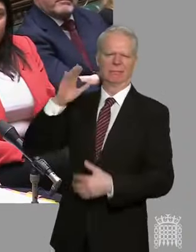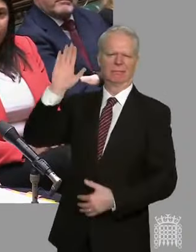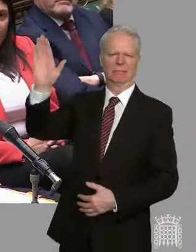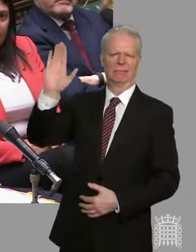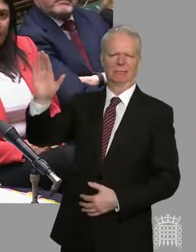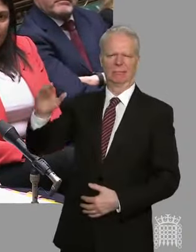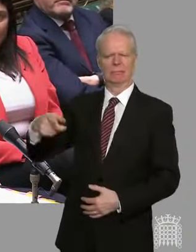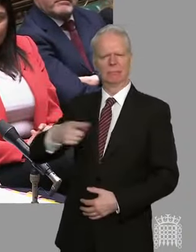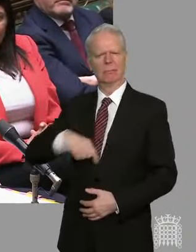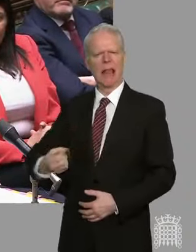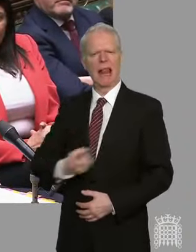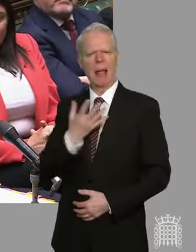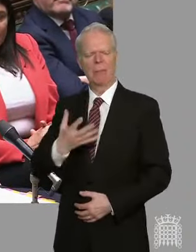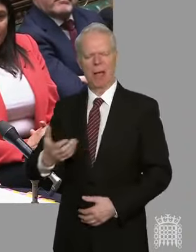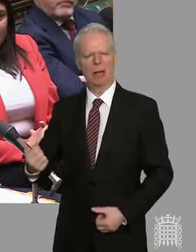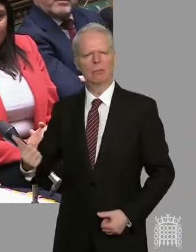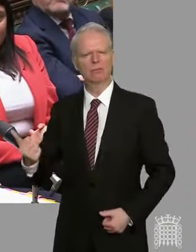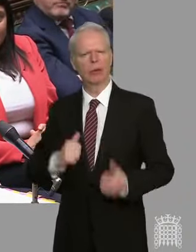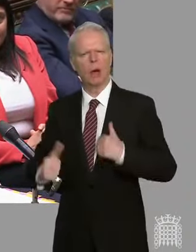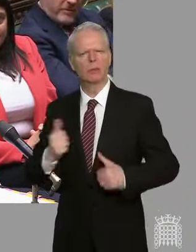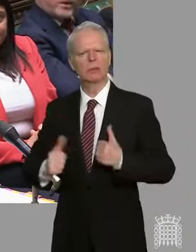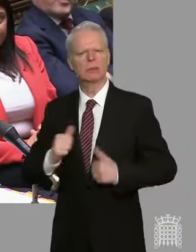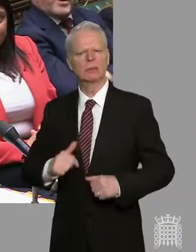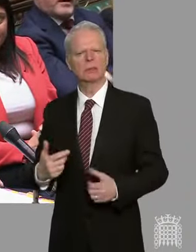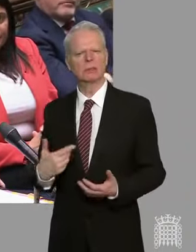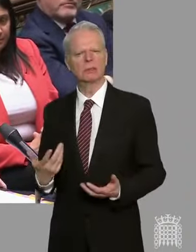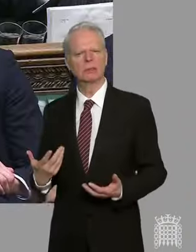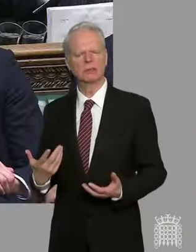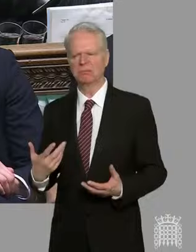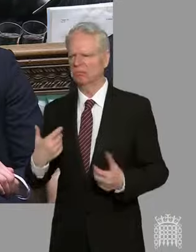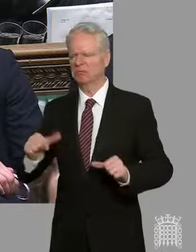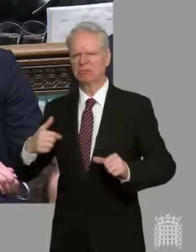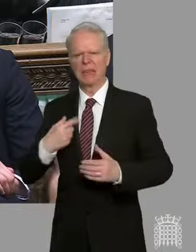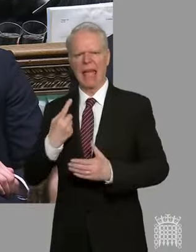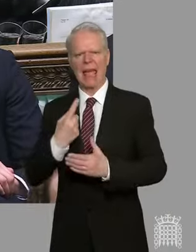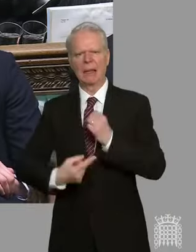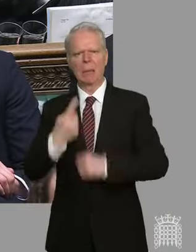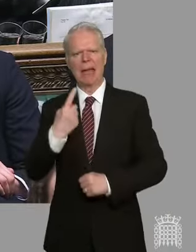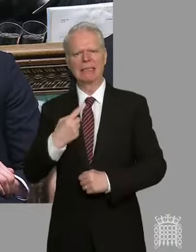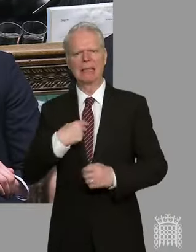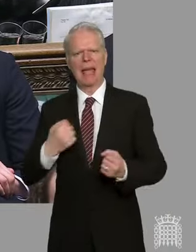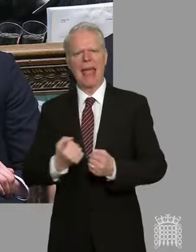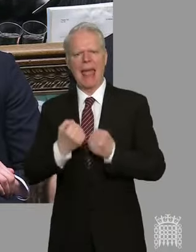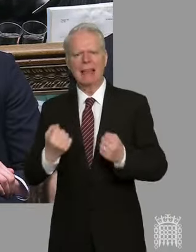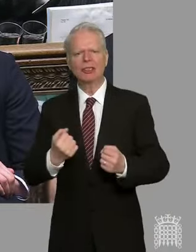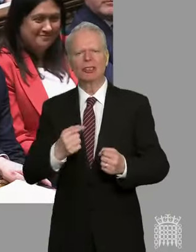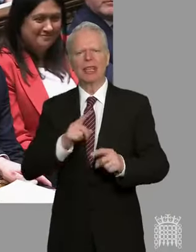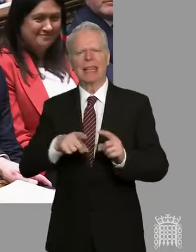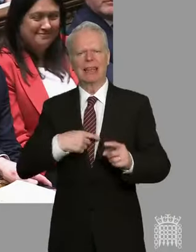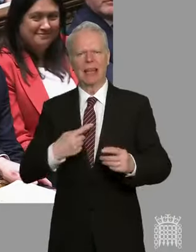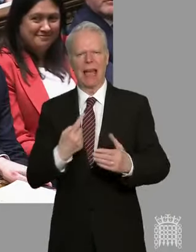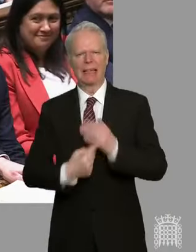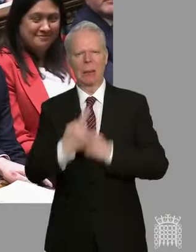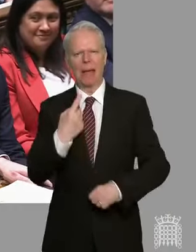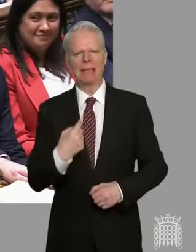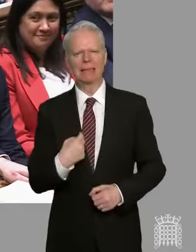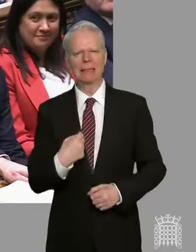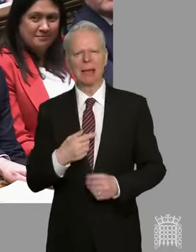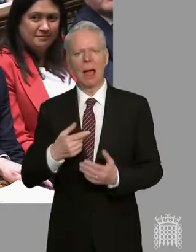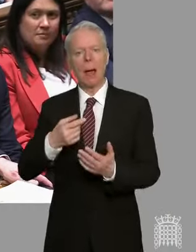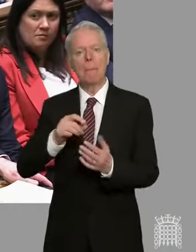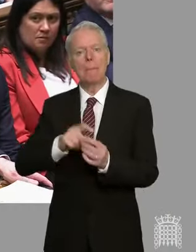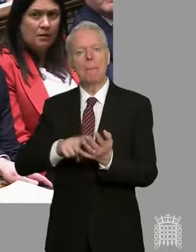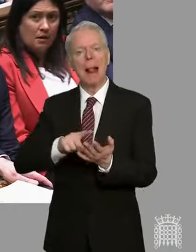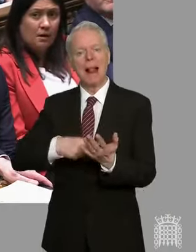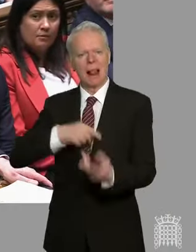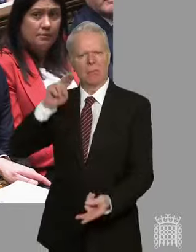very quiet on the SNP record. And I'll tell you for why. Just this week, we've seen the attainment gap widen in Scotland, pupils leaving schools